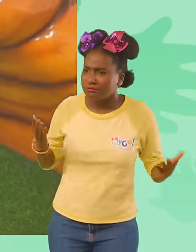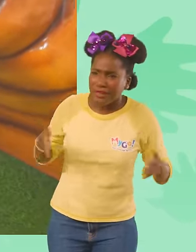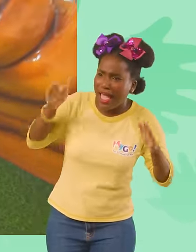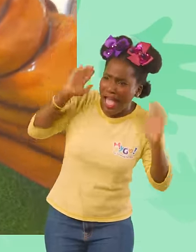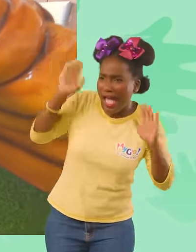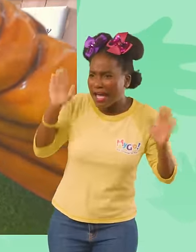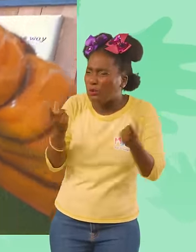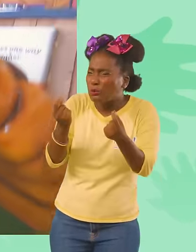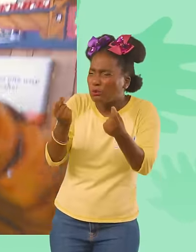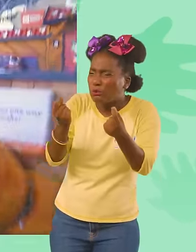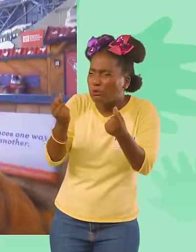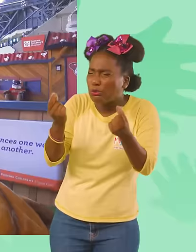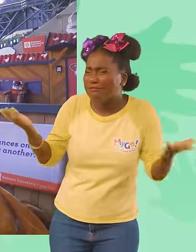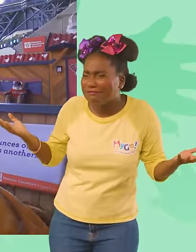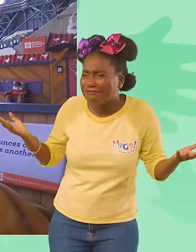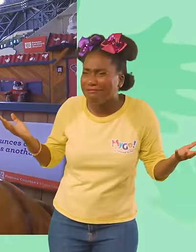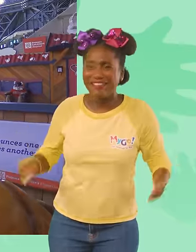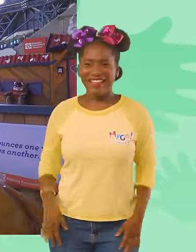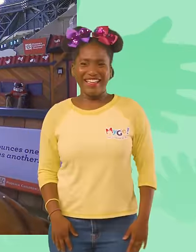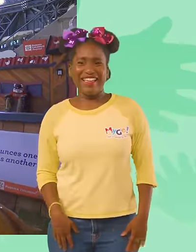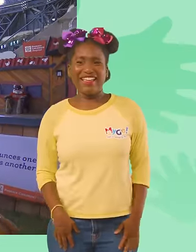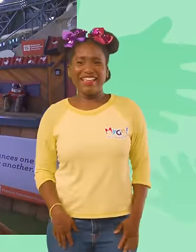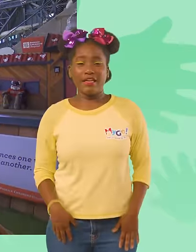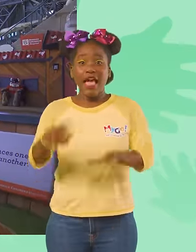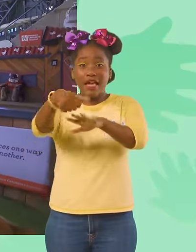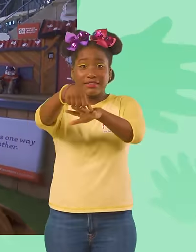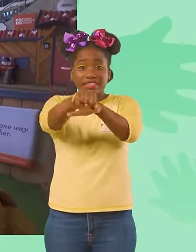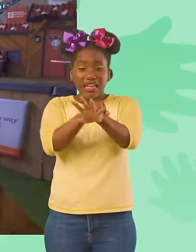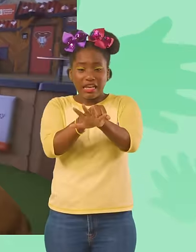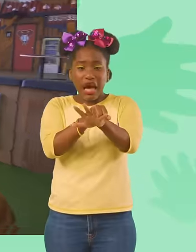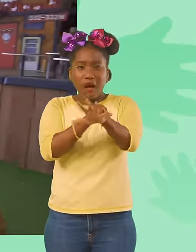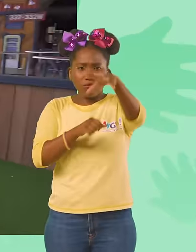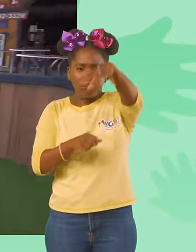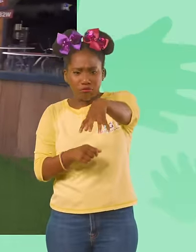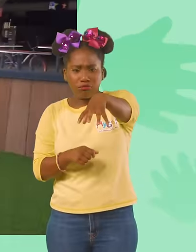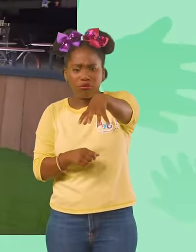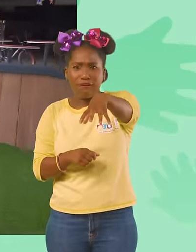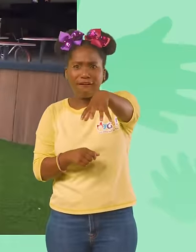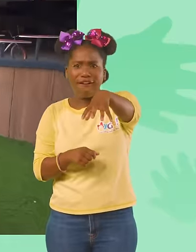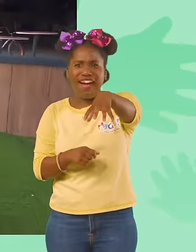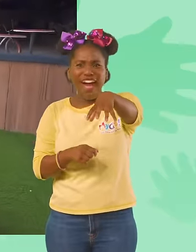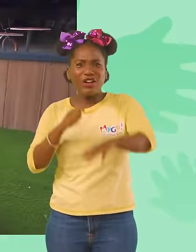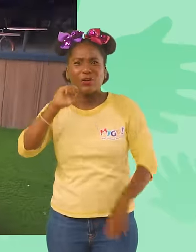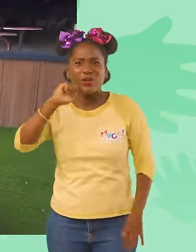Hey, what are you doing down there? Look. It's a baseball mitt. Yeah, a glove.